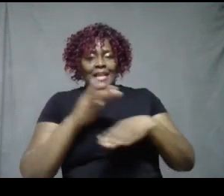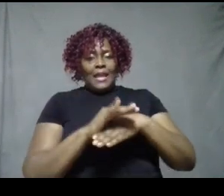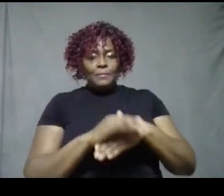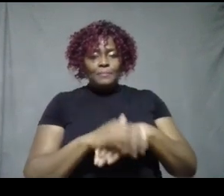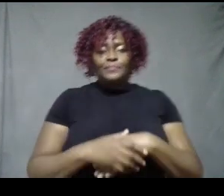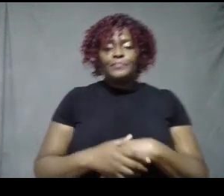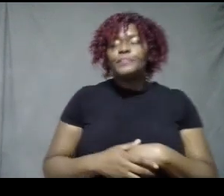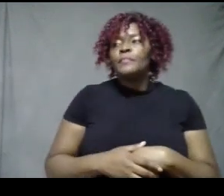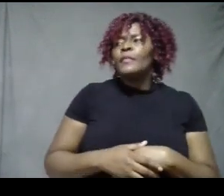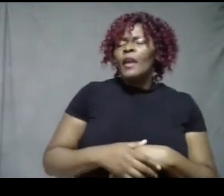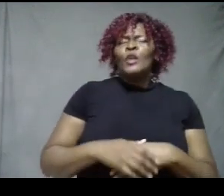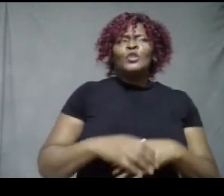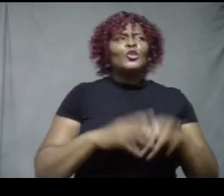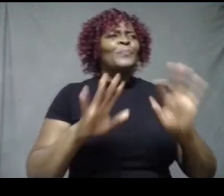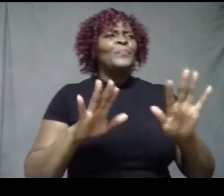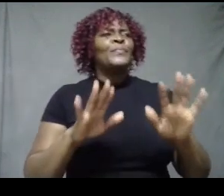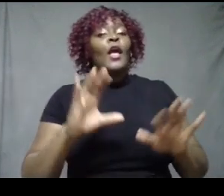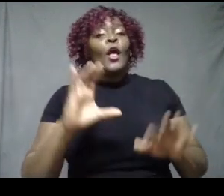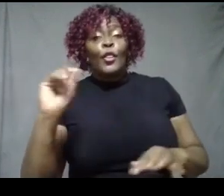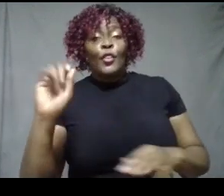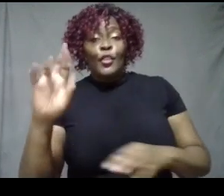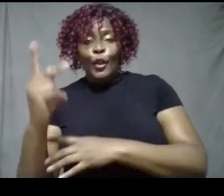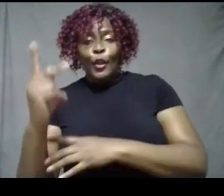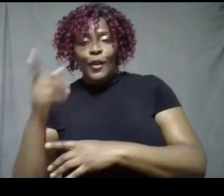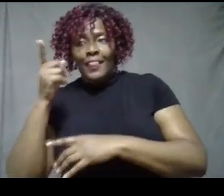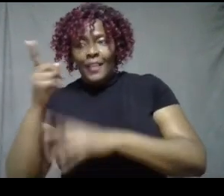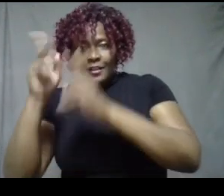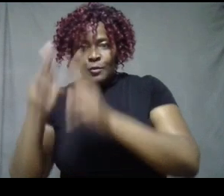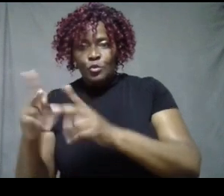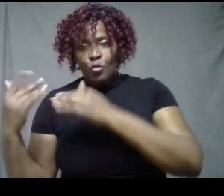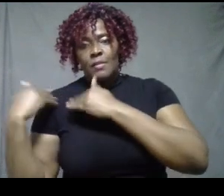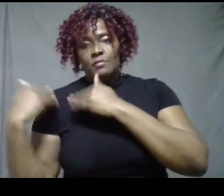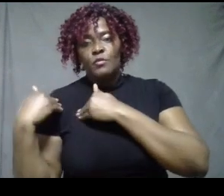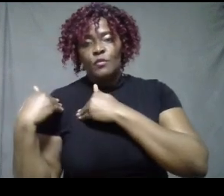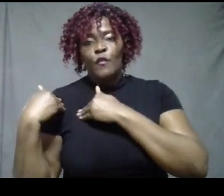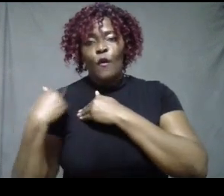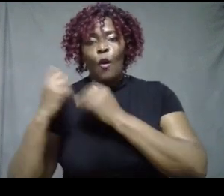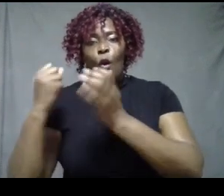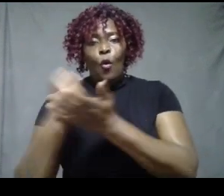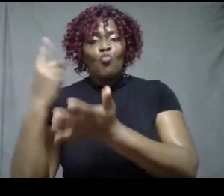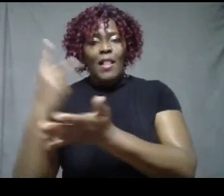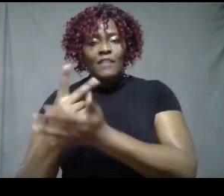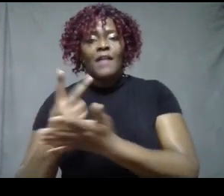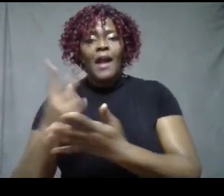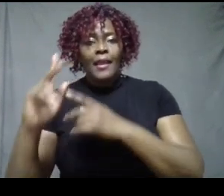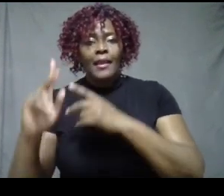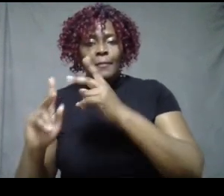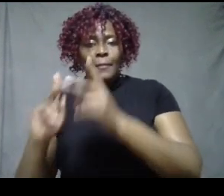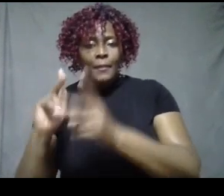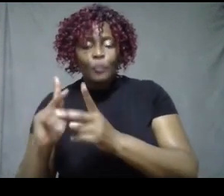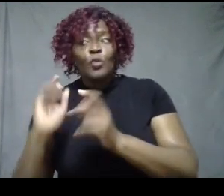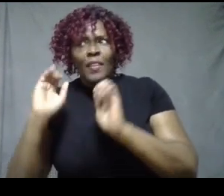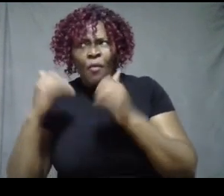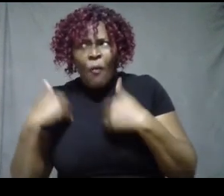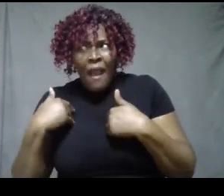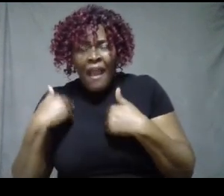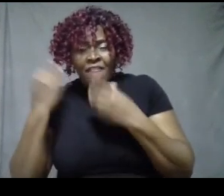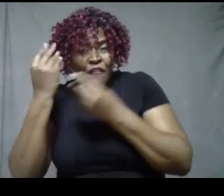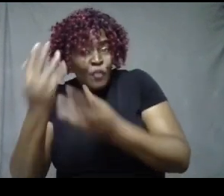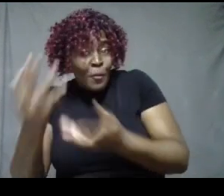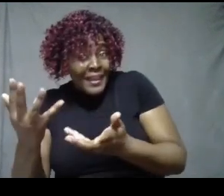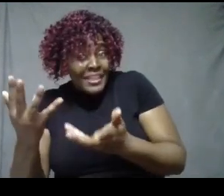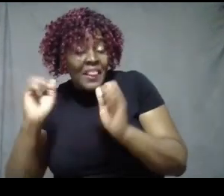as our supervisor for qualifying candidates. And so they'll have information, perhaps voter registration information, et cetera, that could be